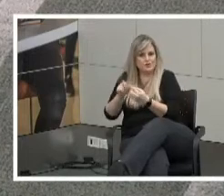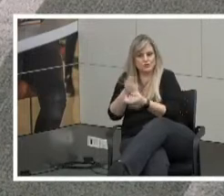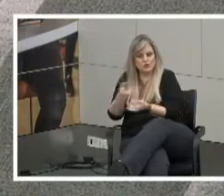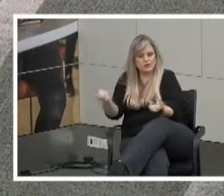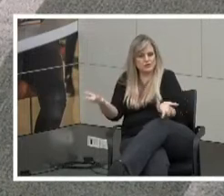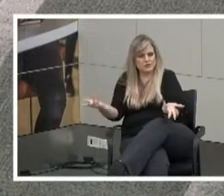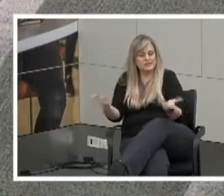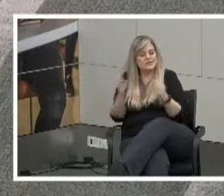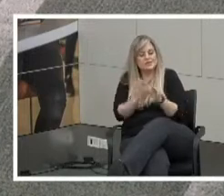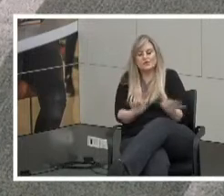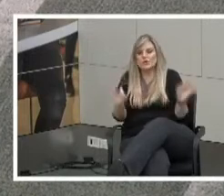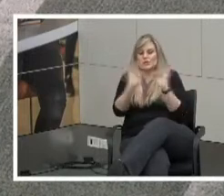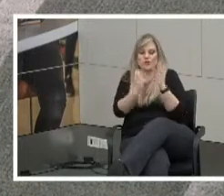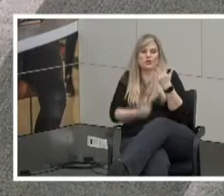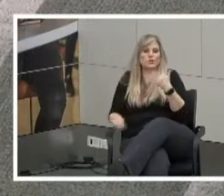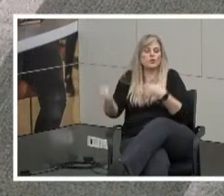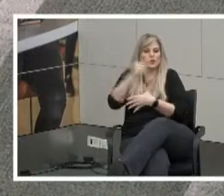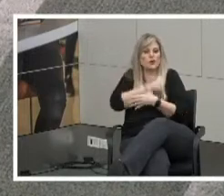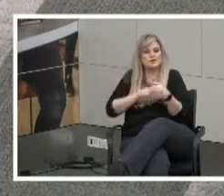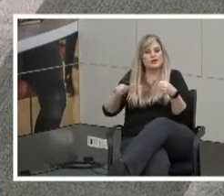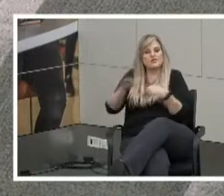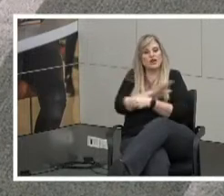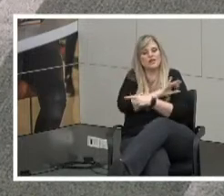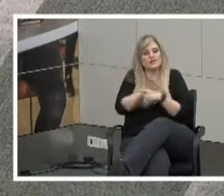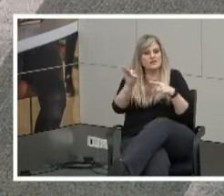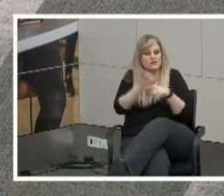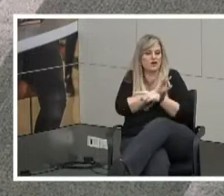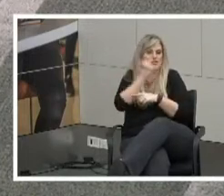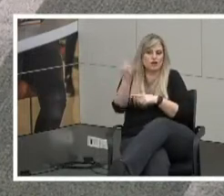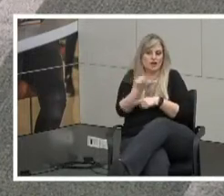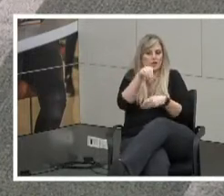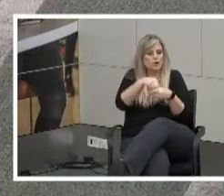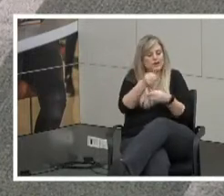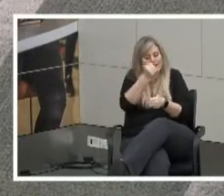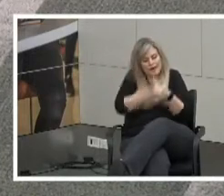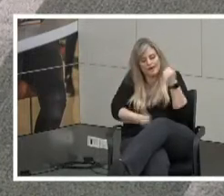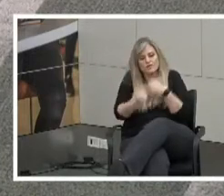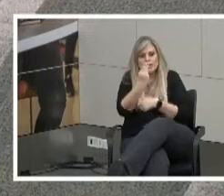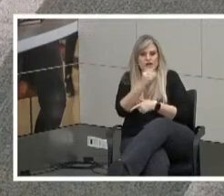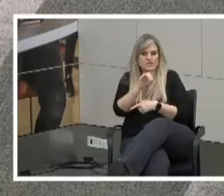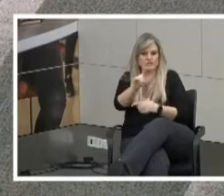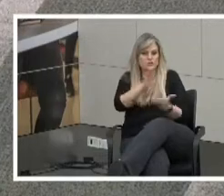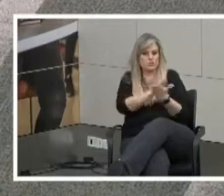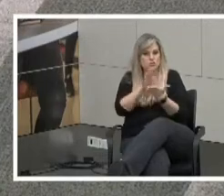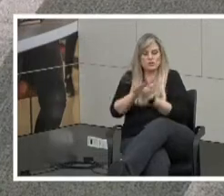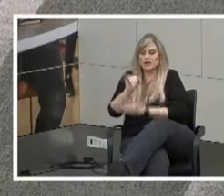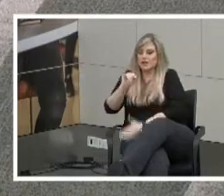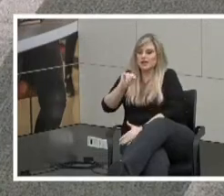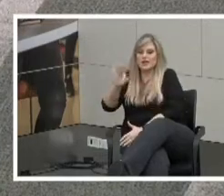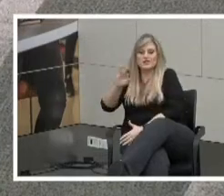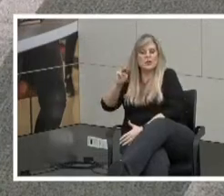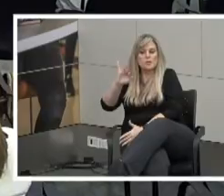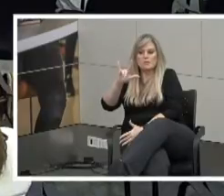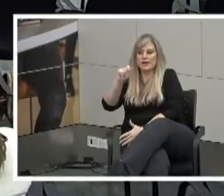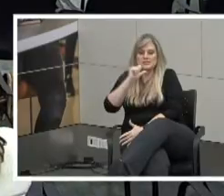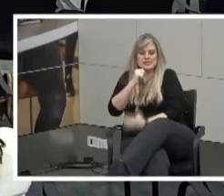critical that we prioritize a fully functional library in every HISD school and if Mike miles